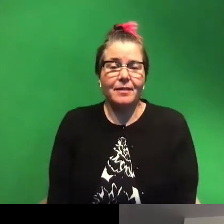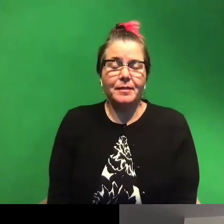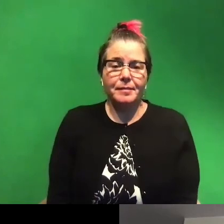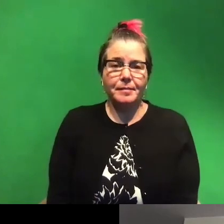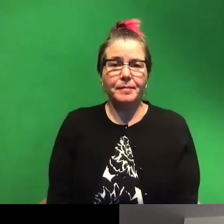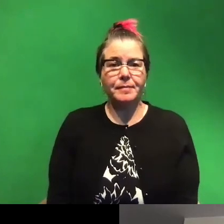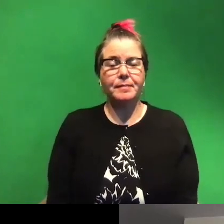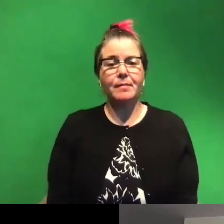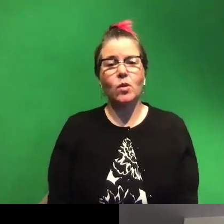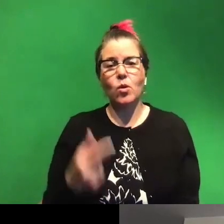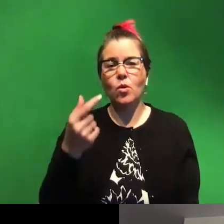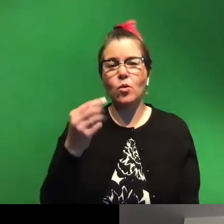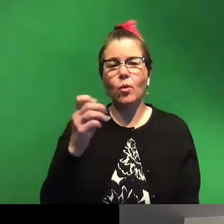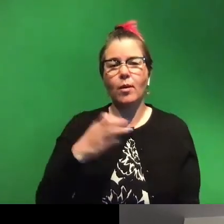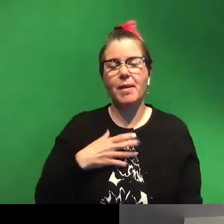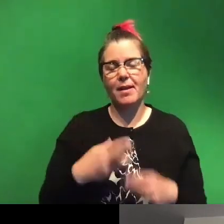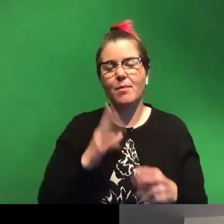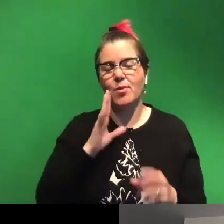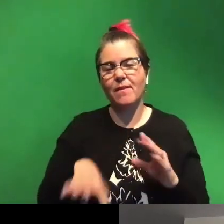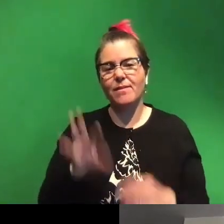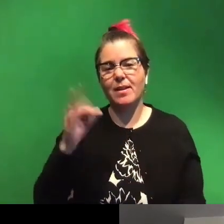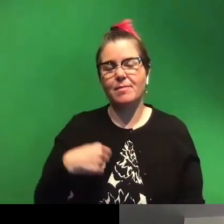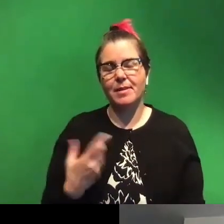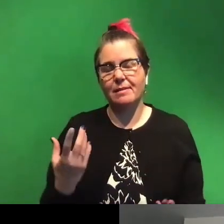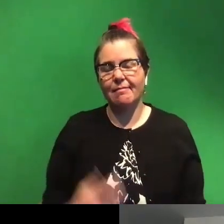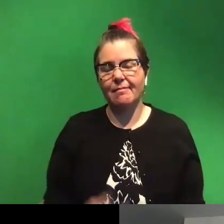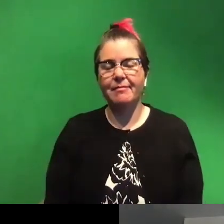Just Google my name. You'll find me, I guess. That's good.